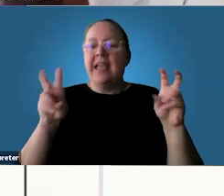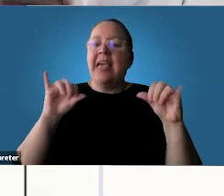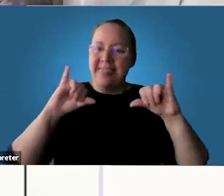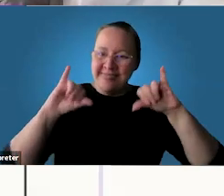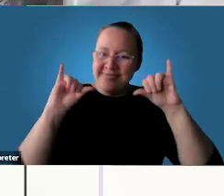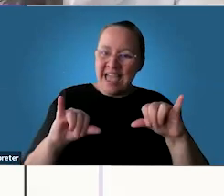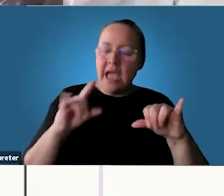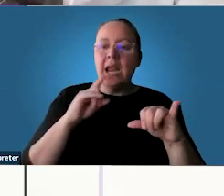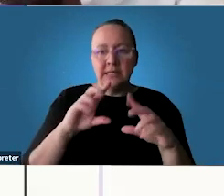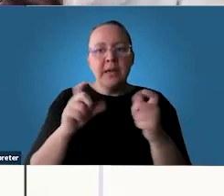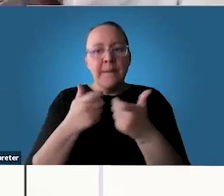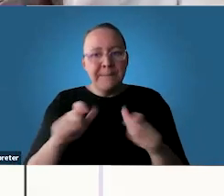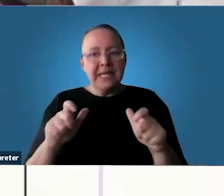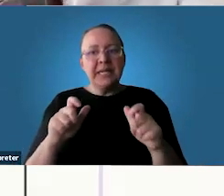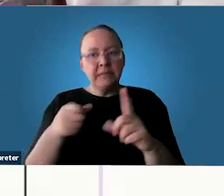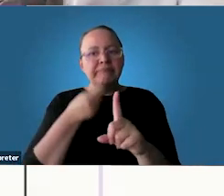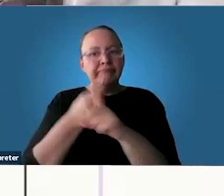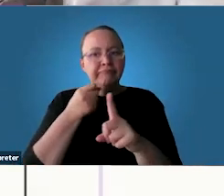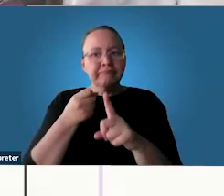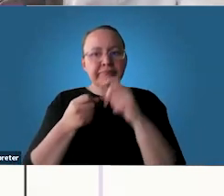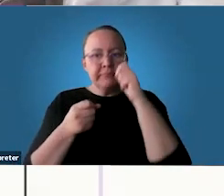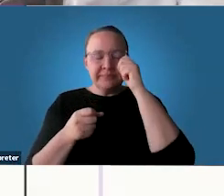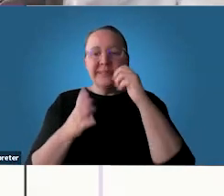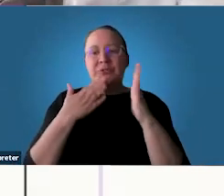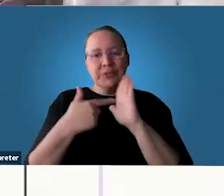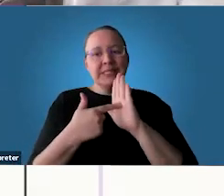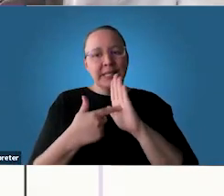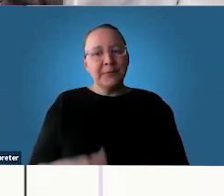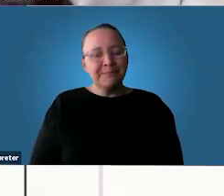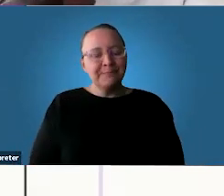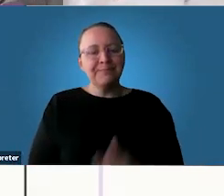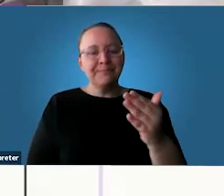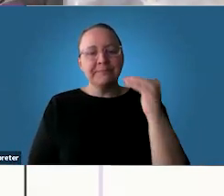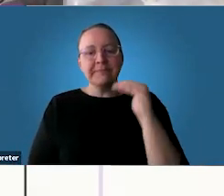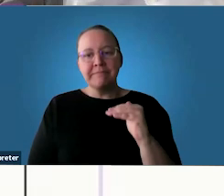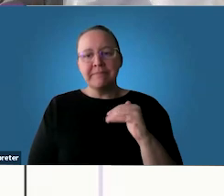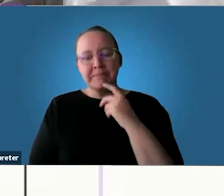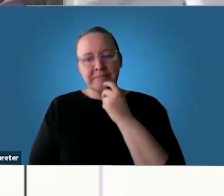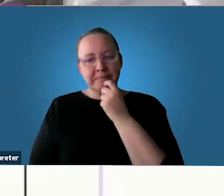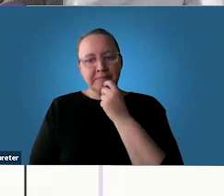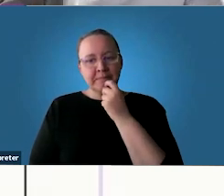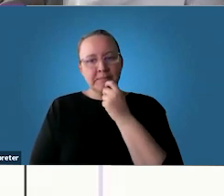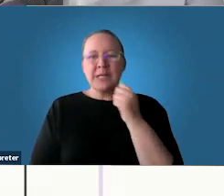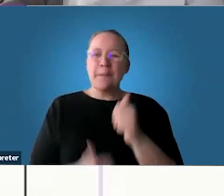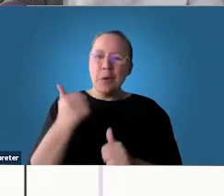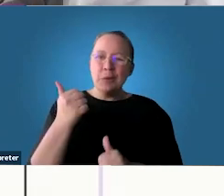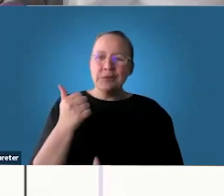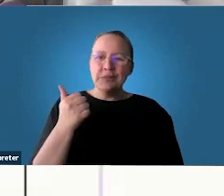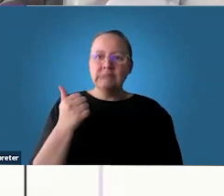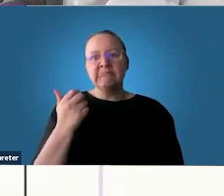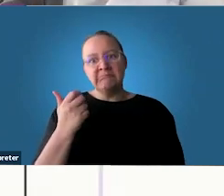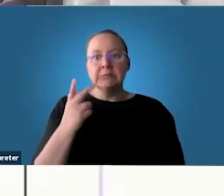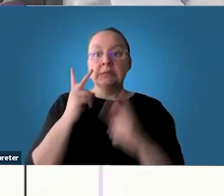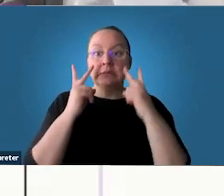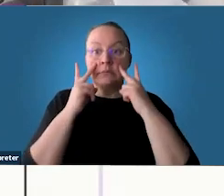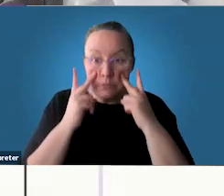there's been a dramatic decline in smoking. That is a good example of narrative change. And perhaps the most cited